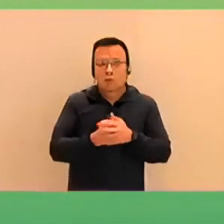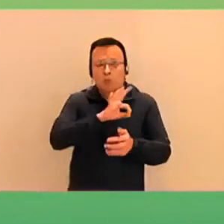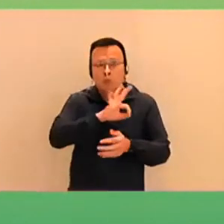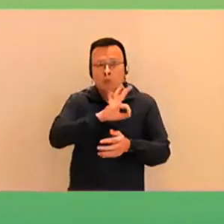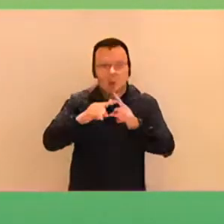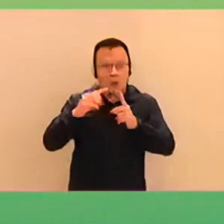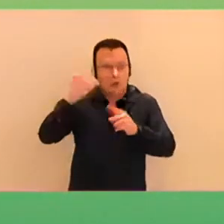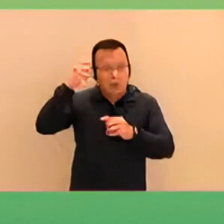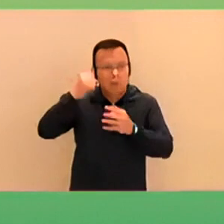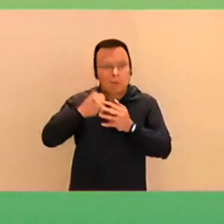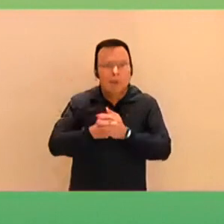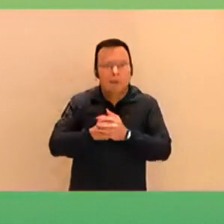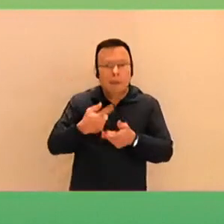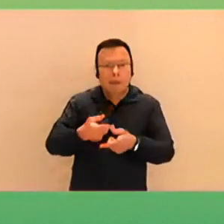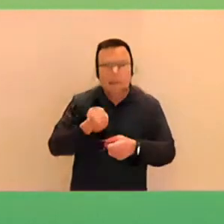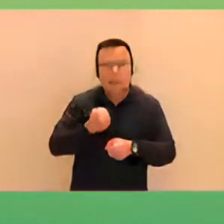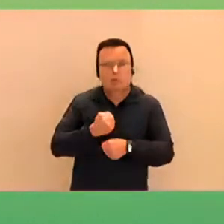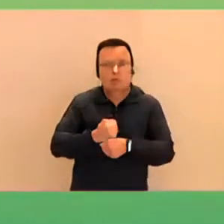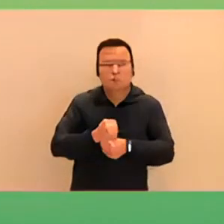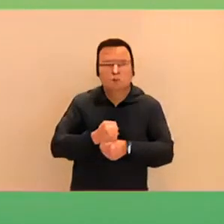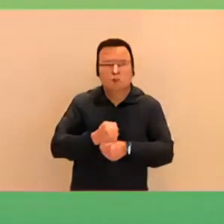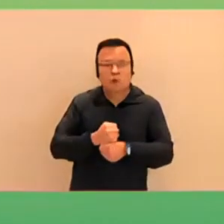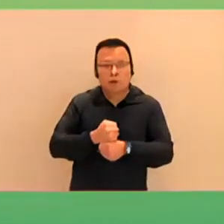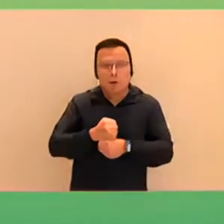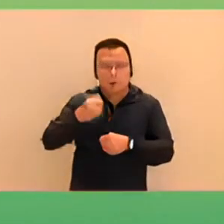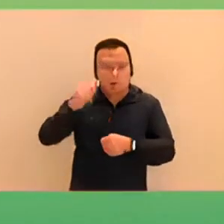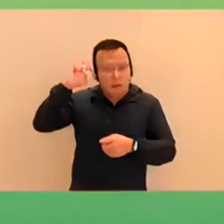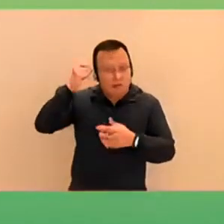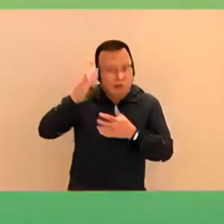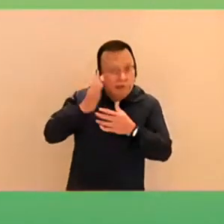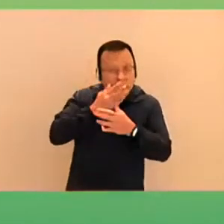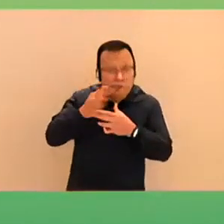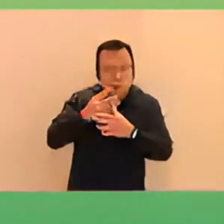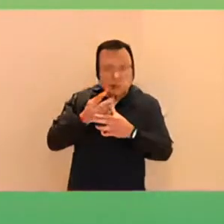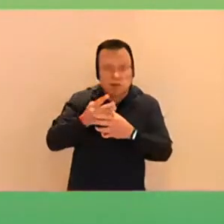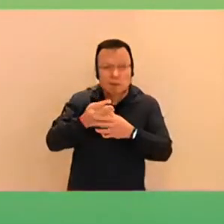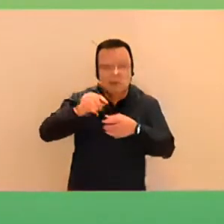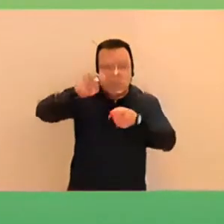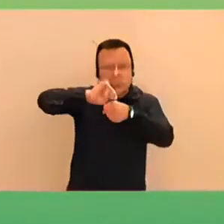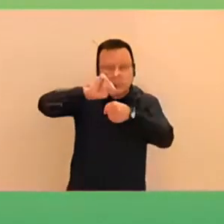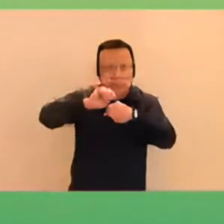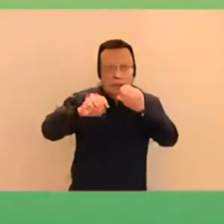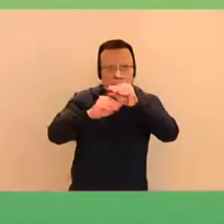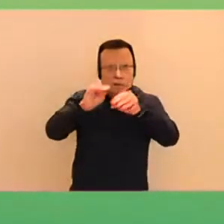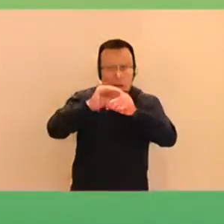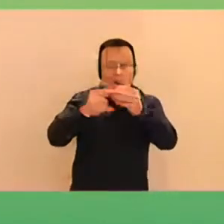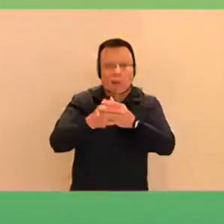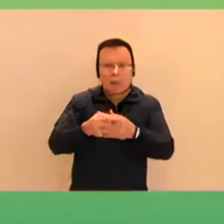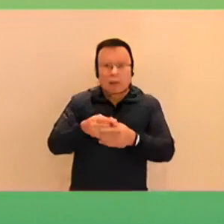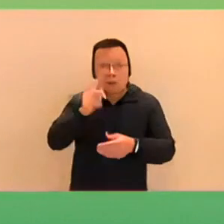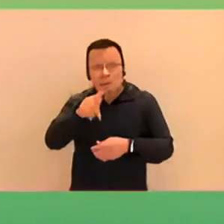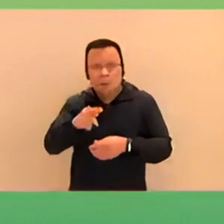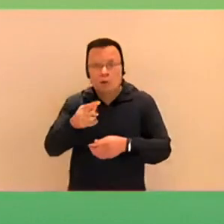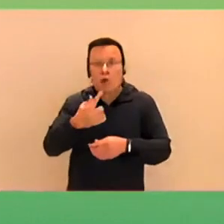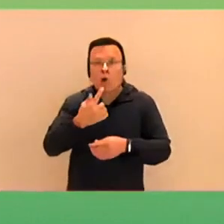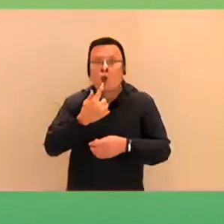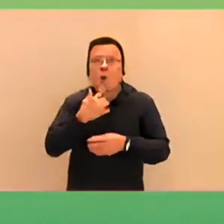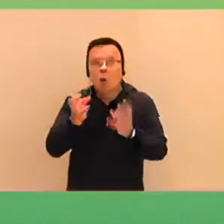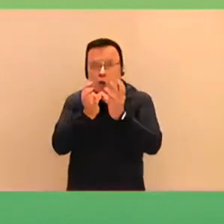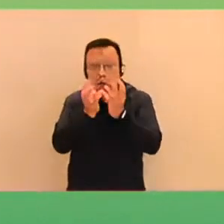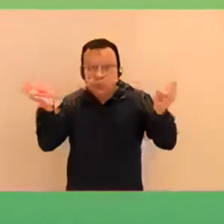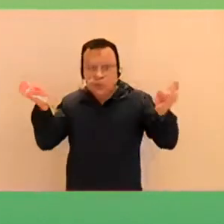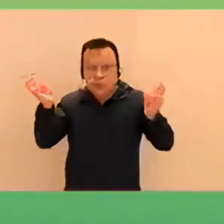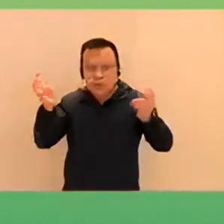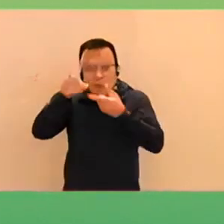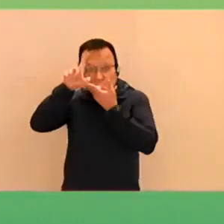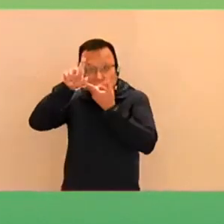make it. And what kind of things we do? And we checked, we use infrared cameras to check each of the auto